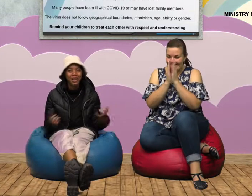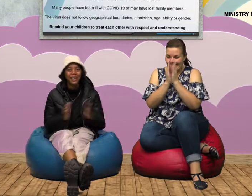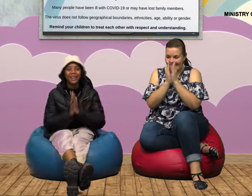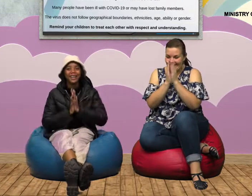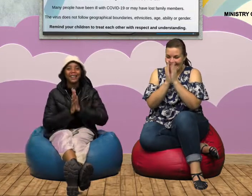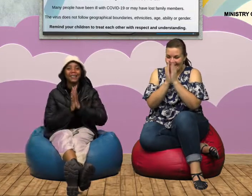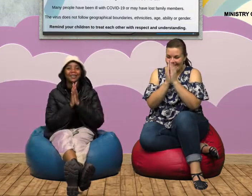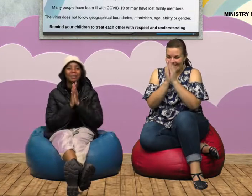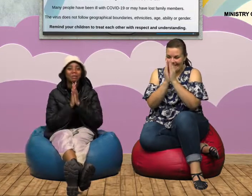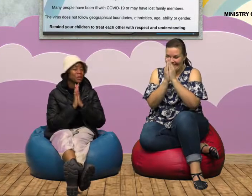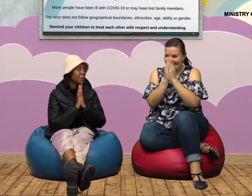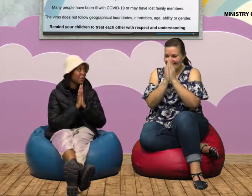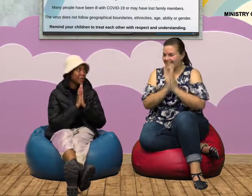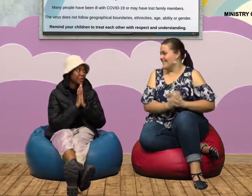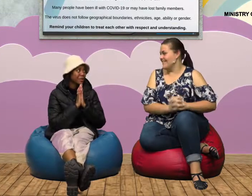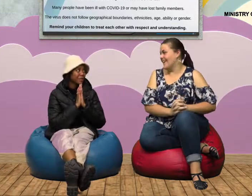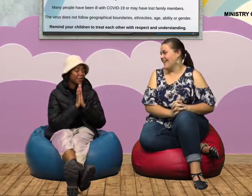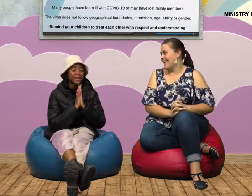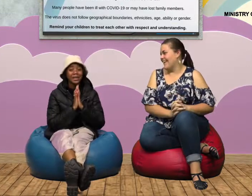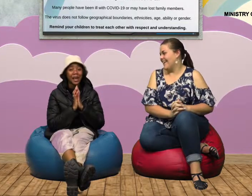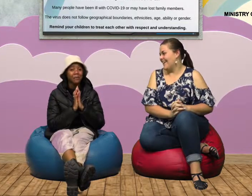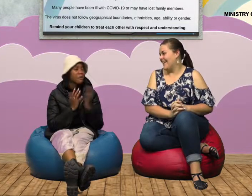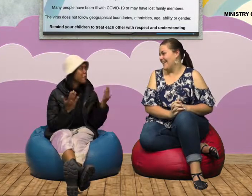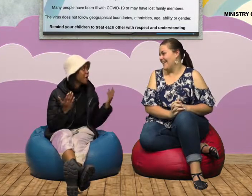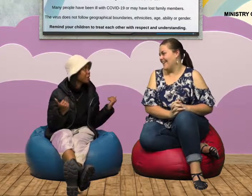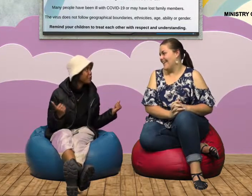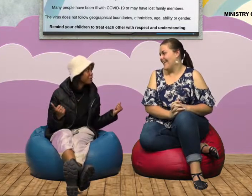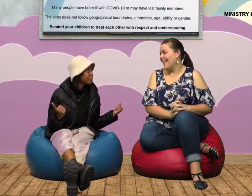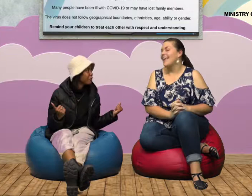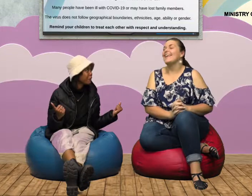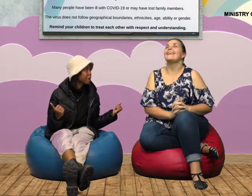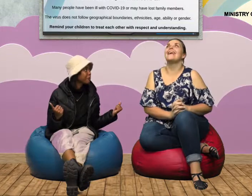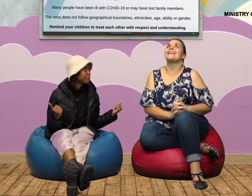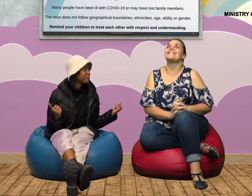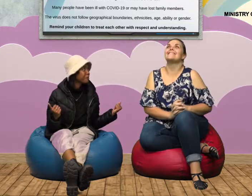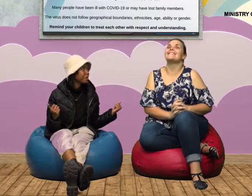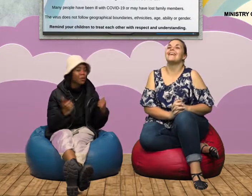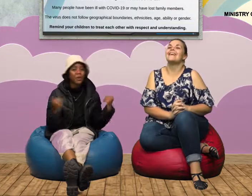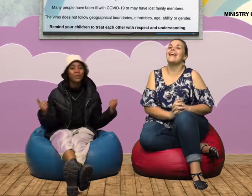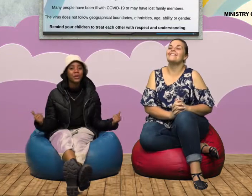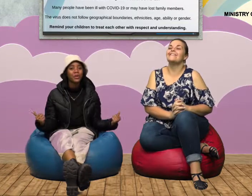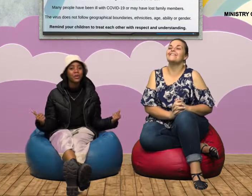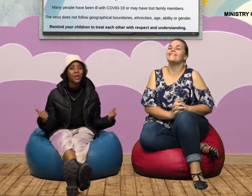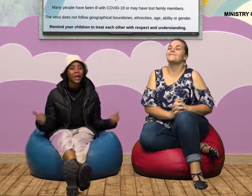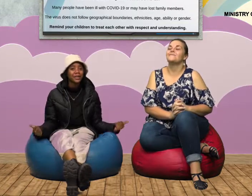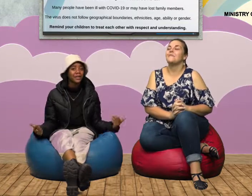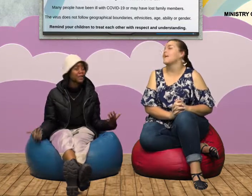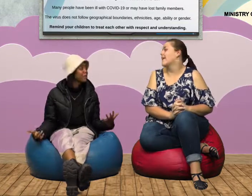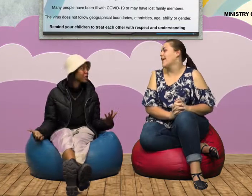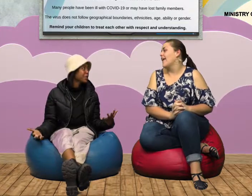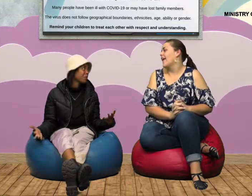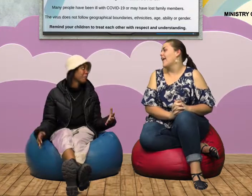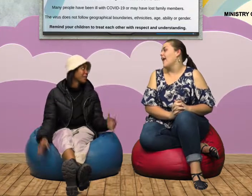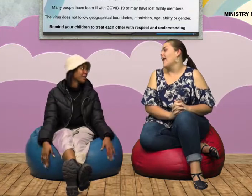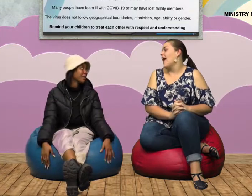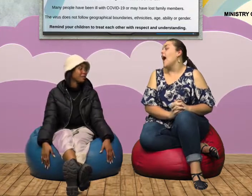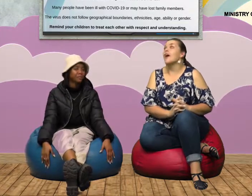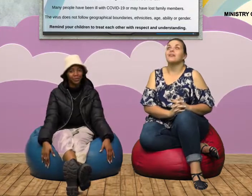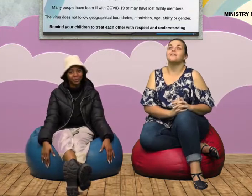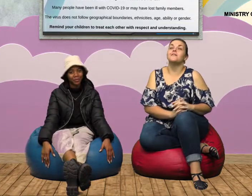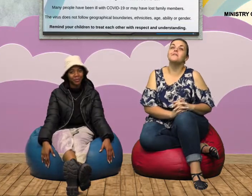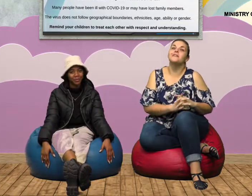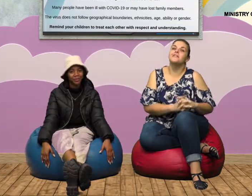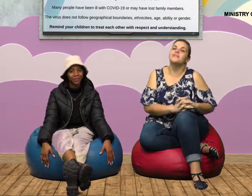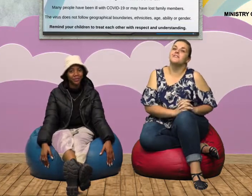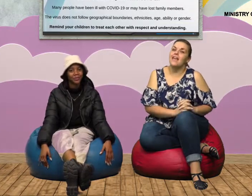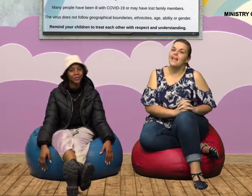them. But you know what? What? It's time for us to have some fun. Yes. So what are we doing for our active activity today, Maricel? Okay,